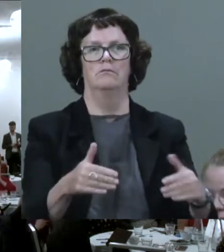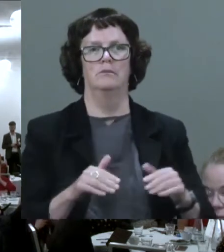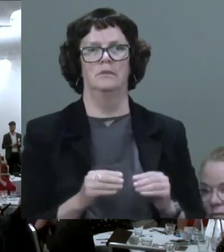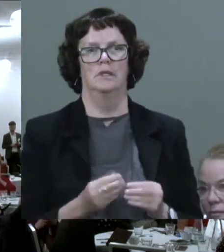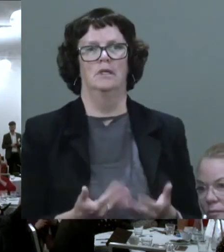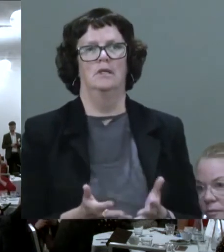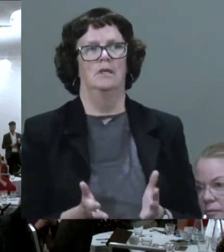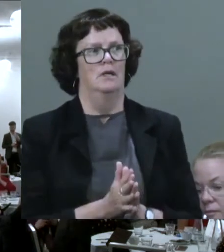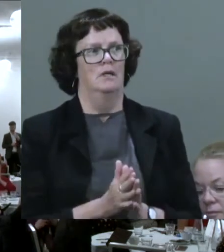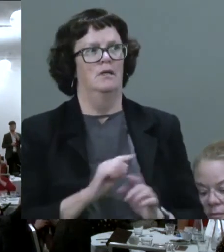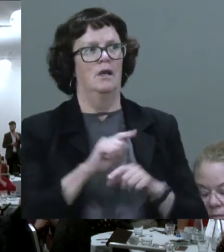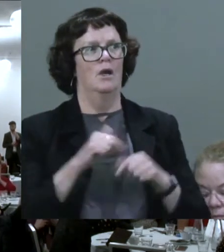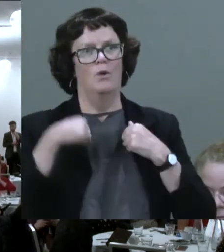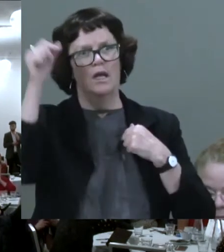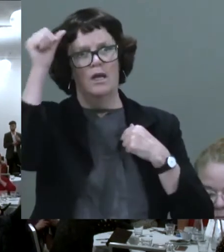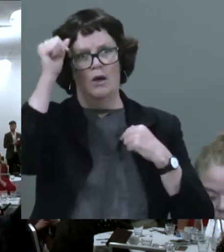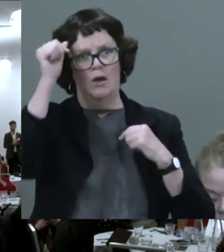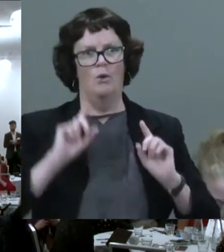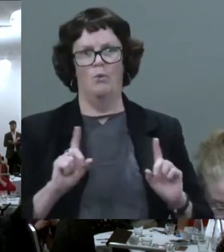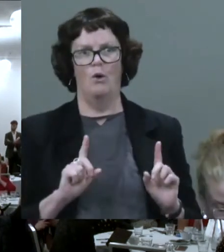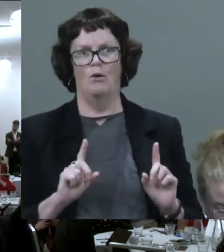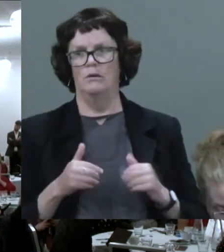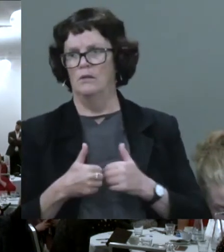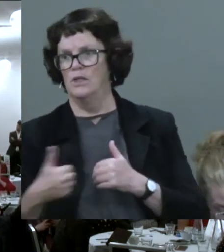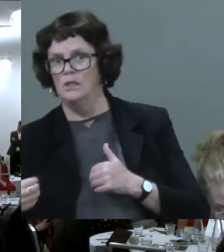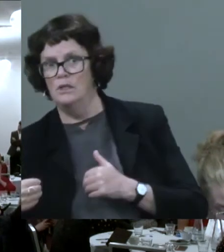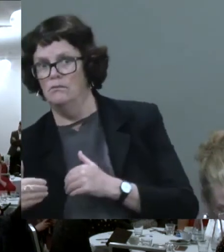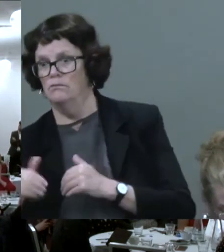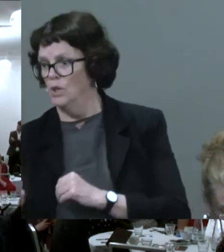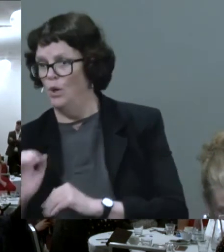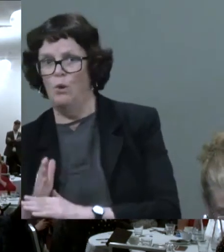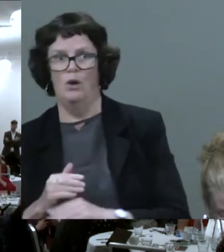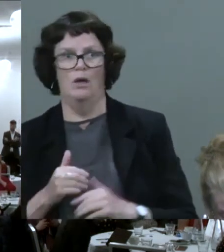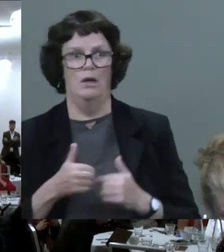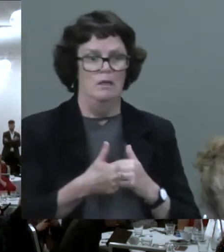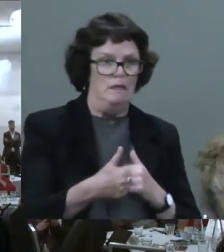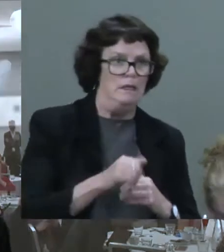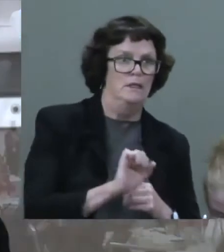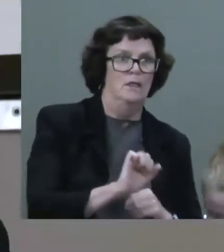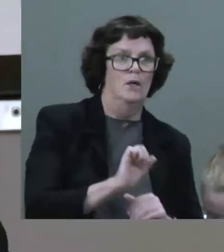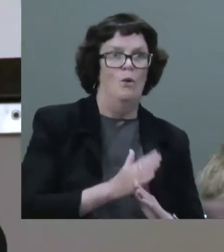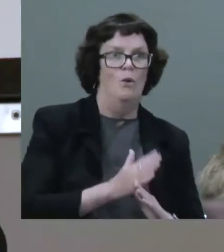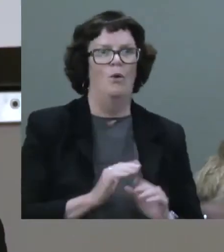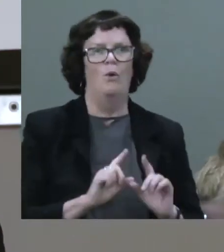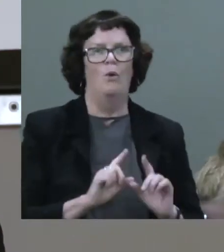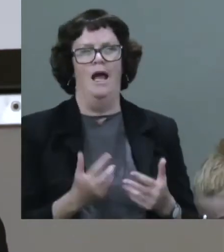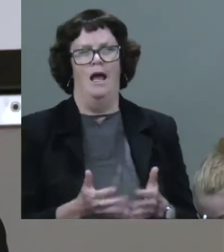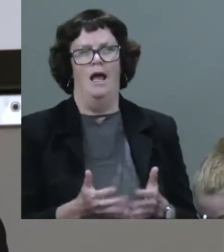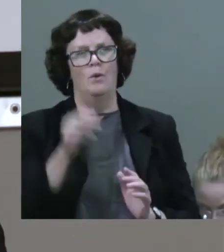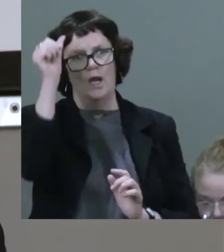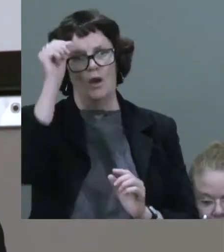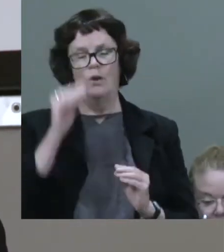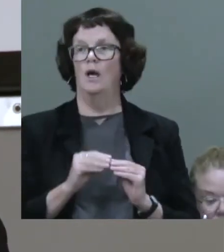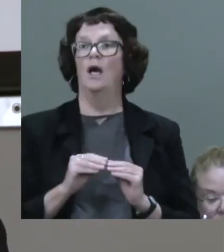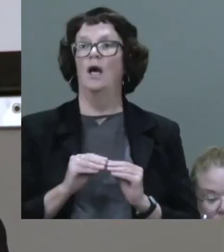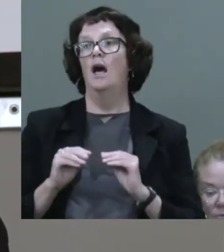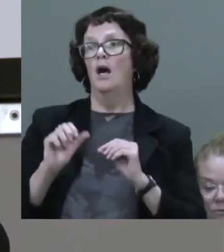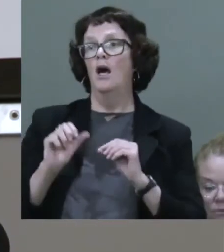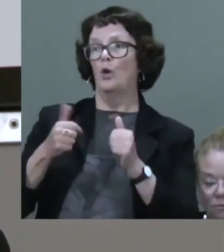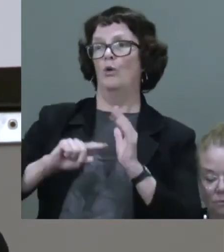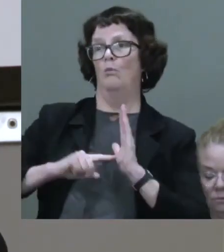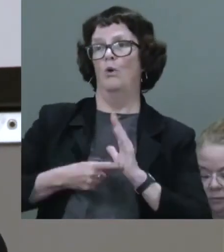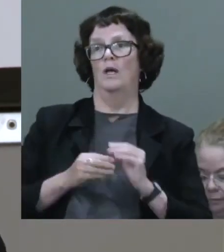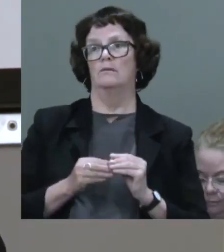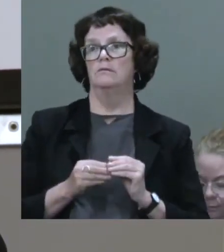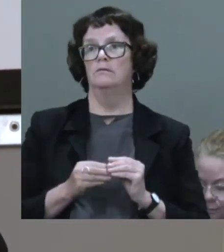of us are actually doing? Very good point, Cathy. I think we need to talk to each